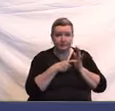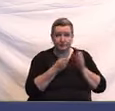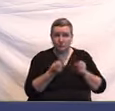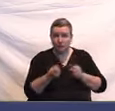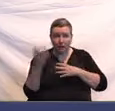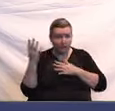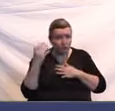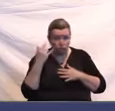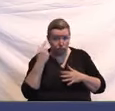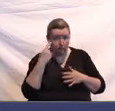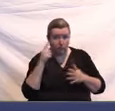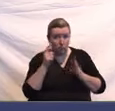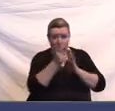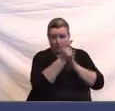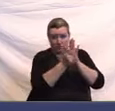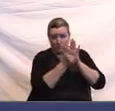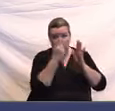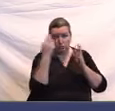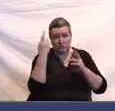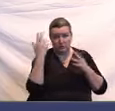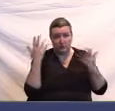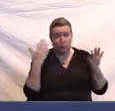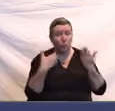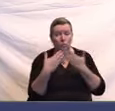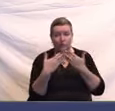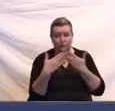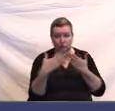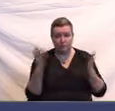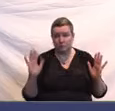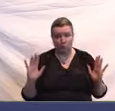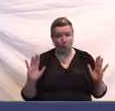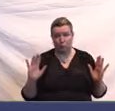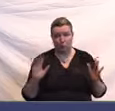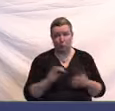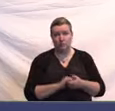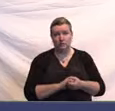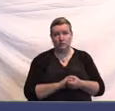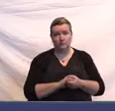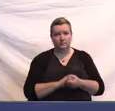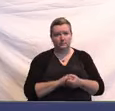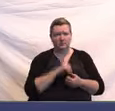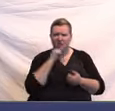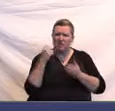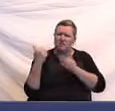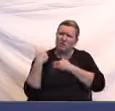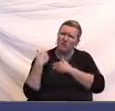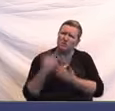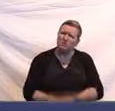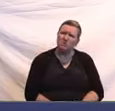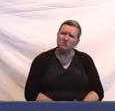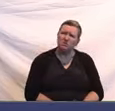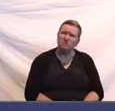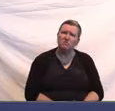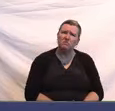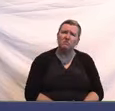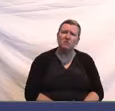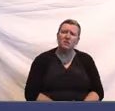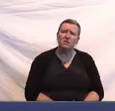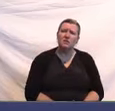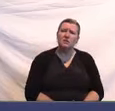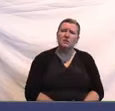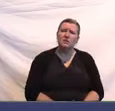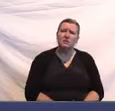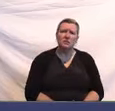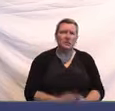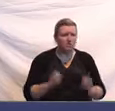legal reason or volitionally, I think that would be irresponsible. And almost certainly more people would